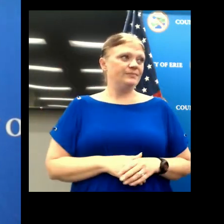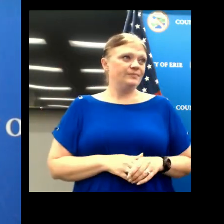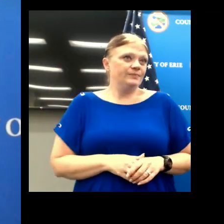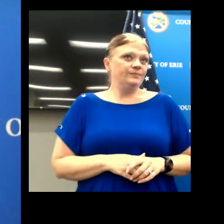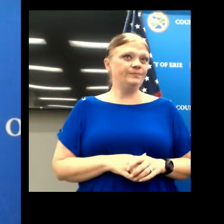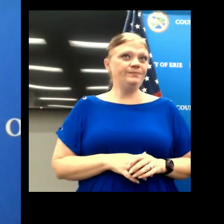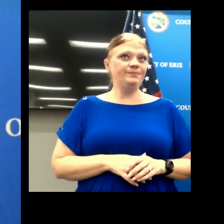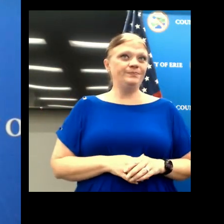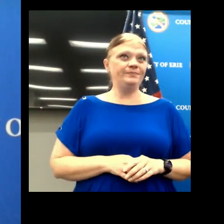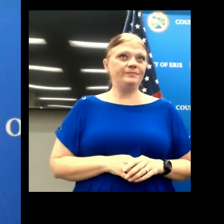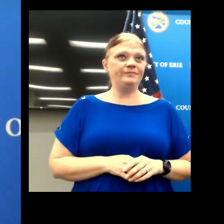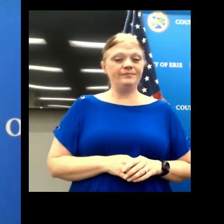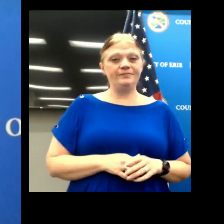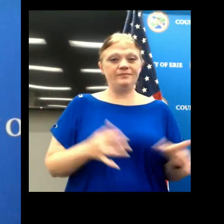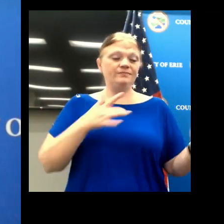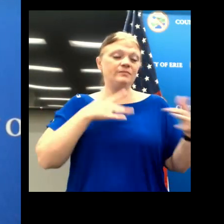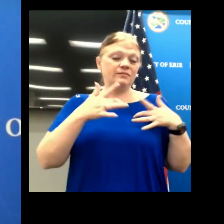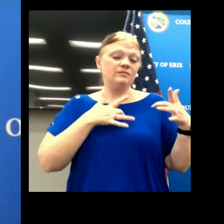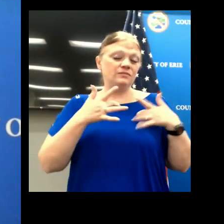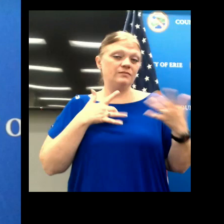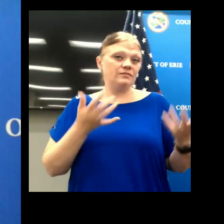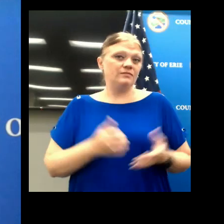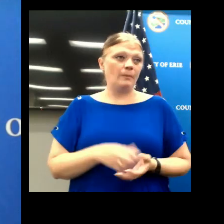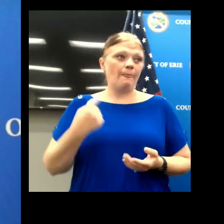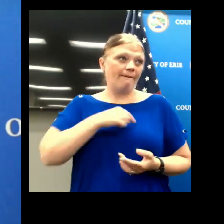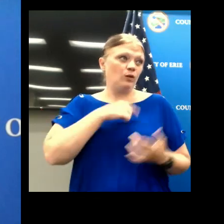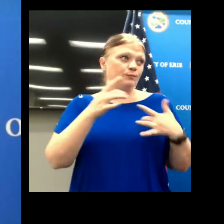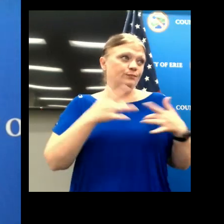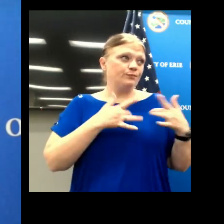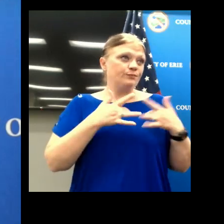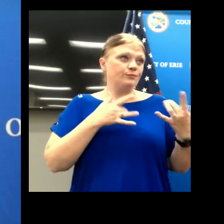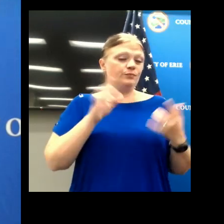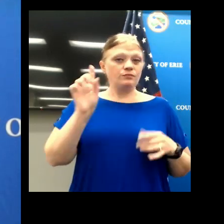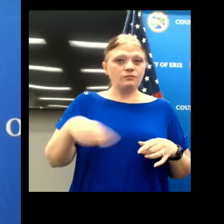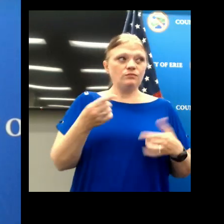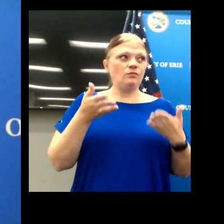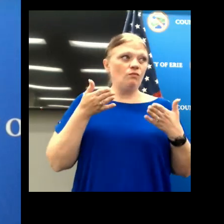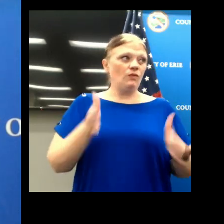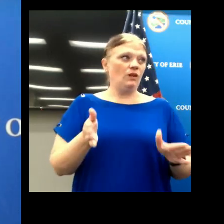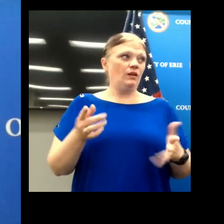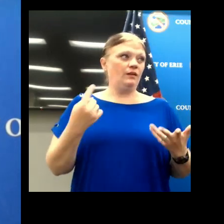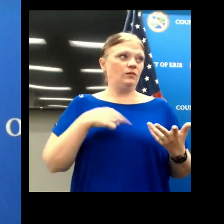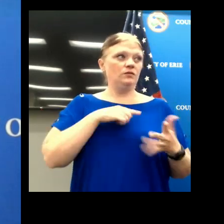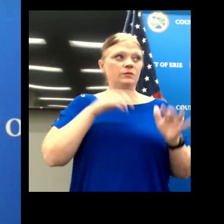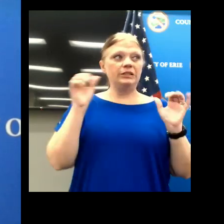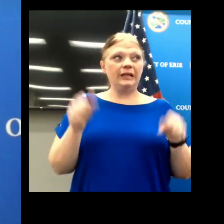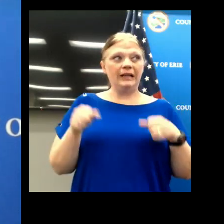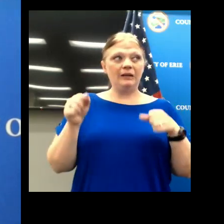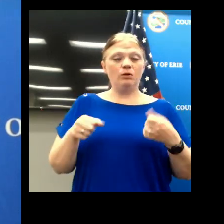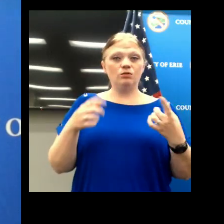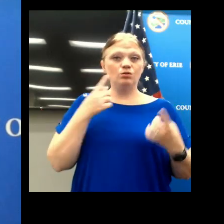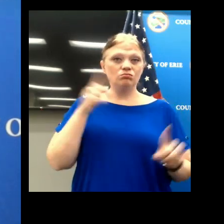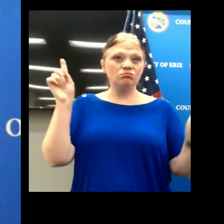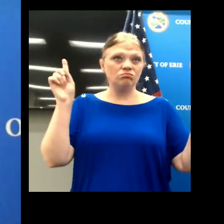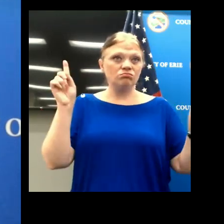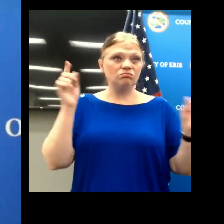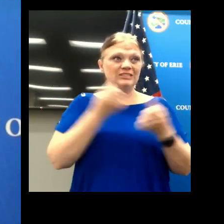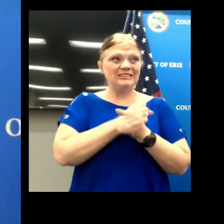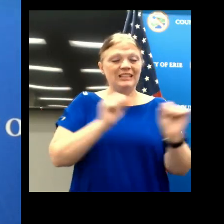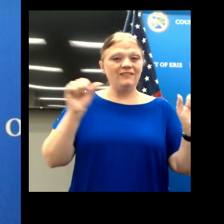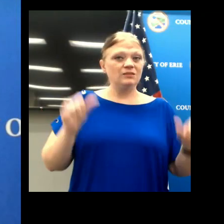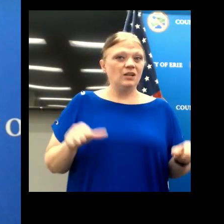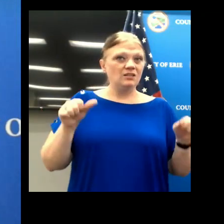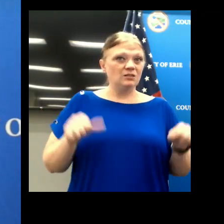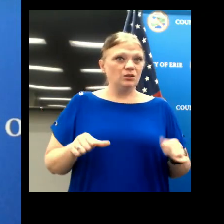So it's a concern. It's a concern that the only way we're going to be able to get through this as safely as